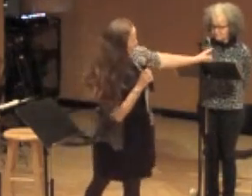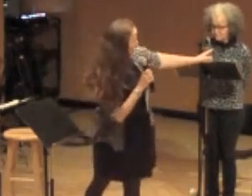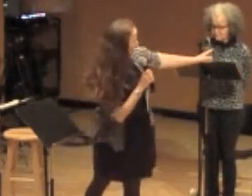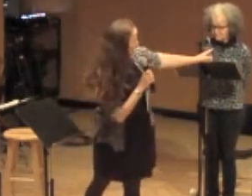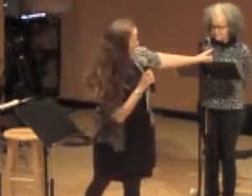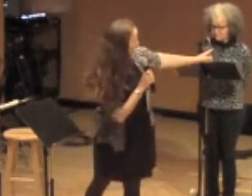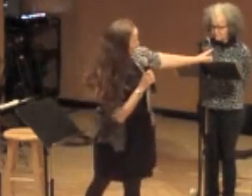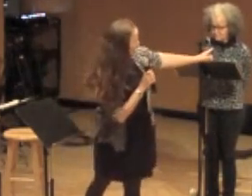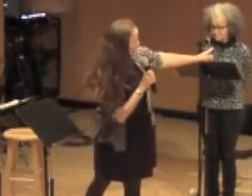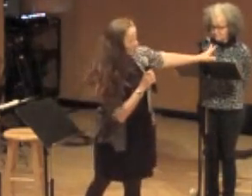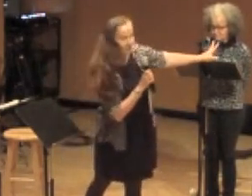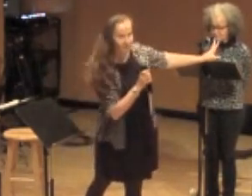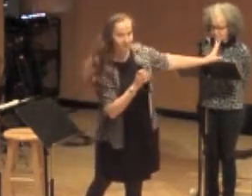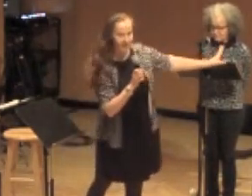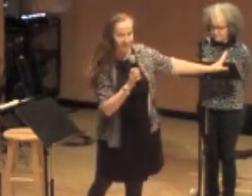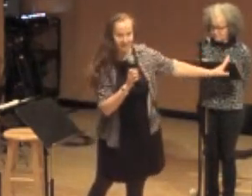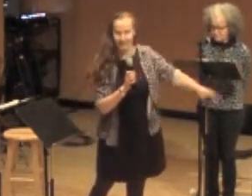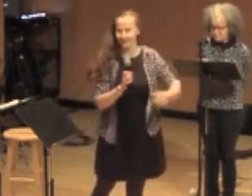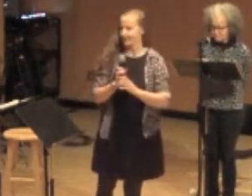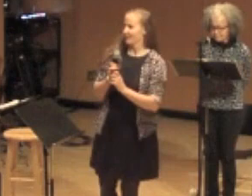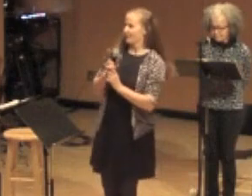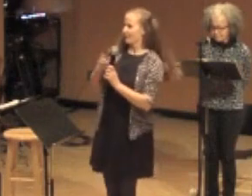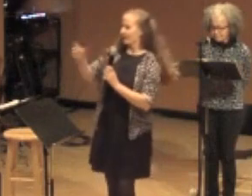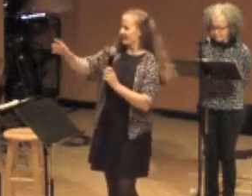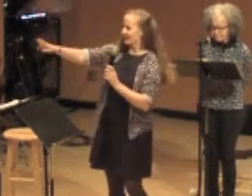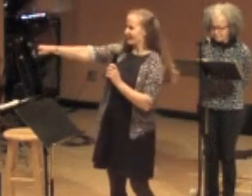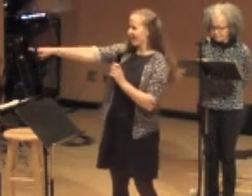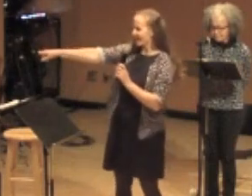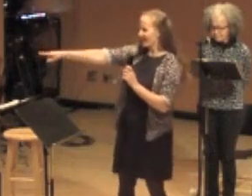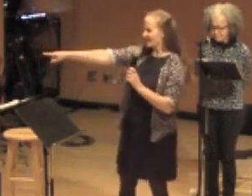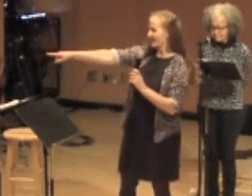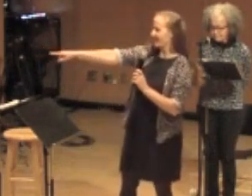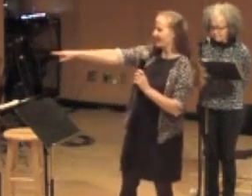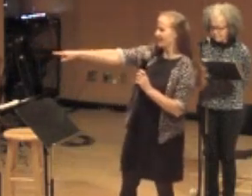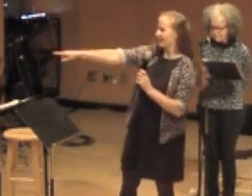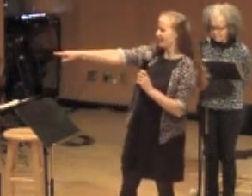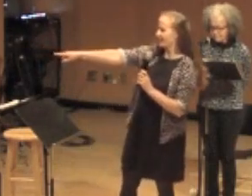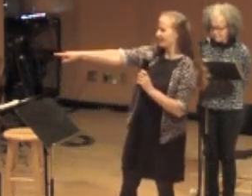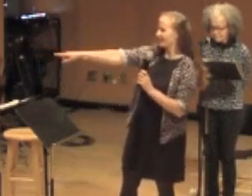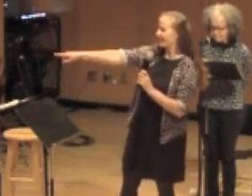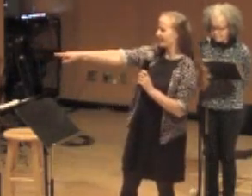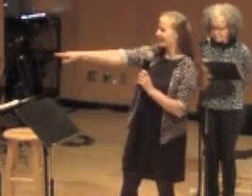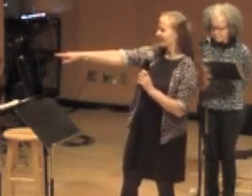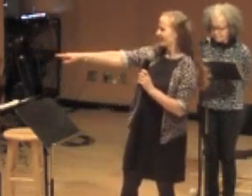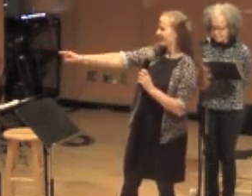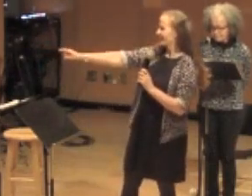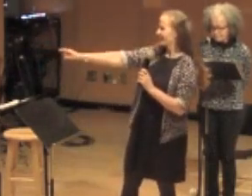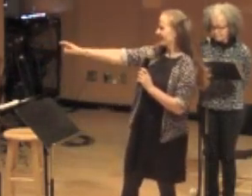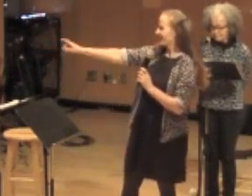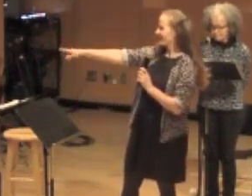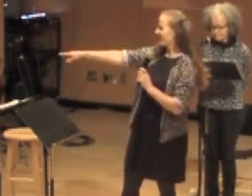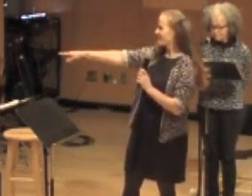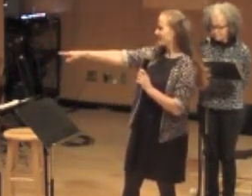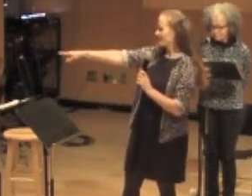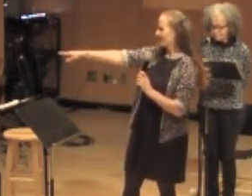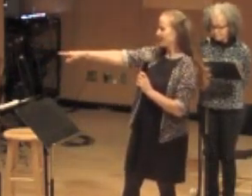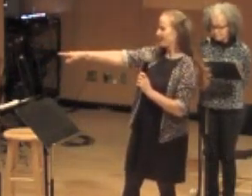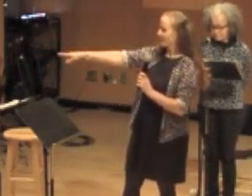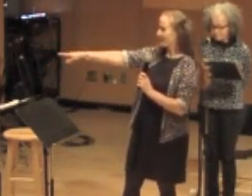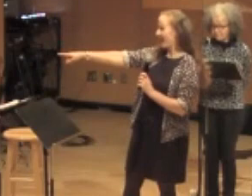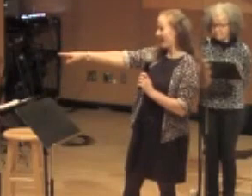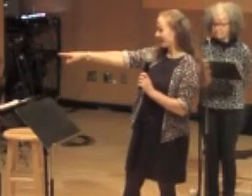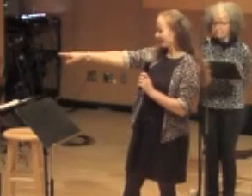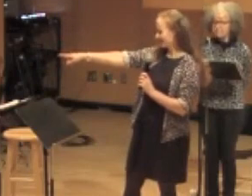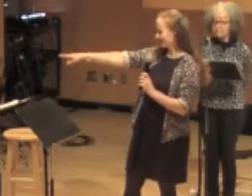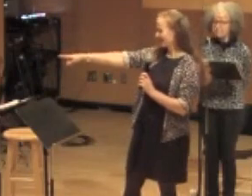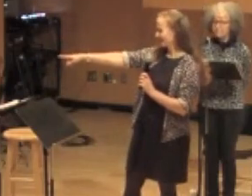Diane is playing the older friend where Natalia is playing the younger friend and James is playing